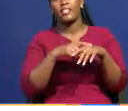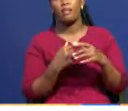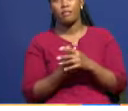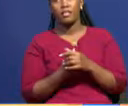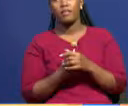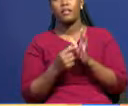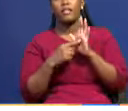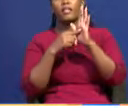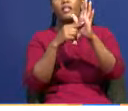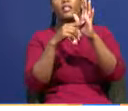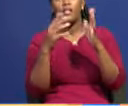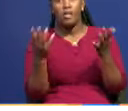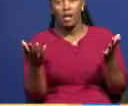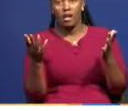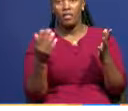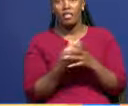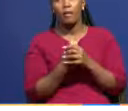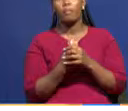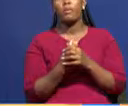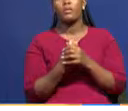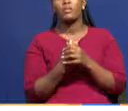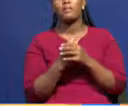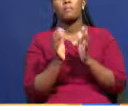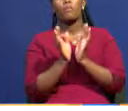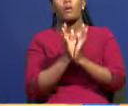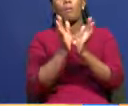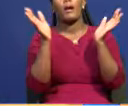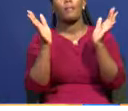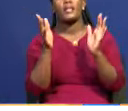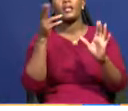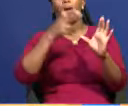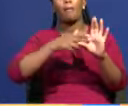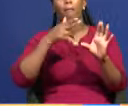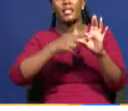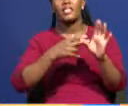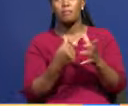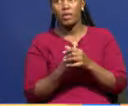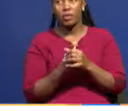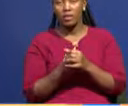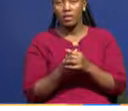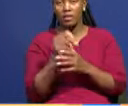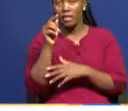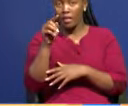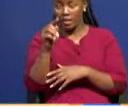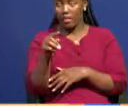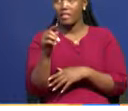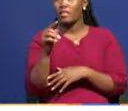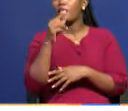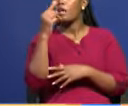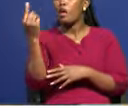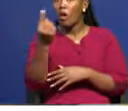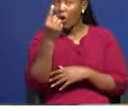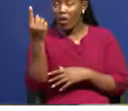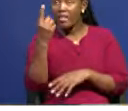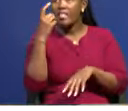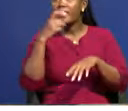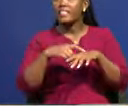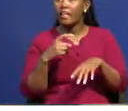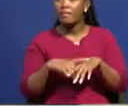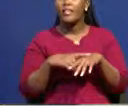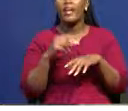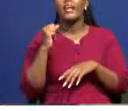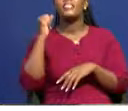with what Dr. Ari calls about the public participation. This is the only time, as a political